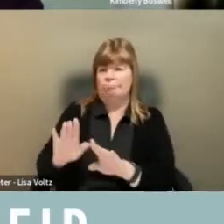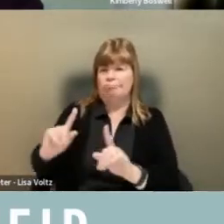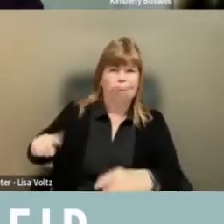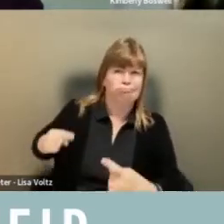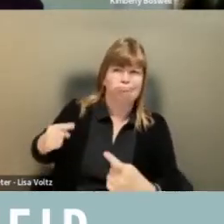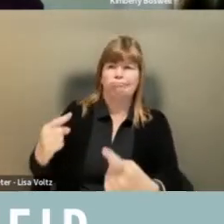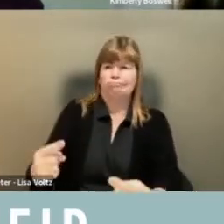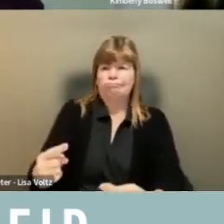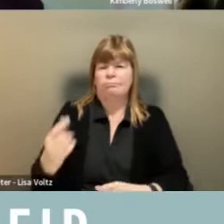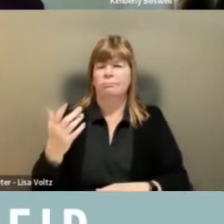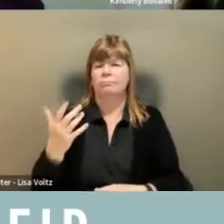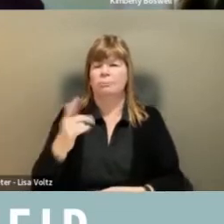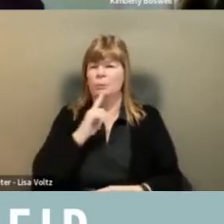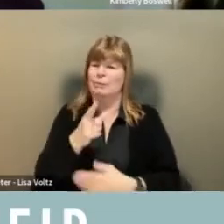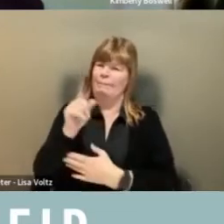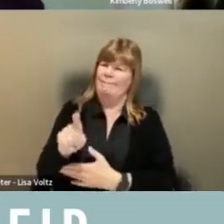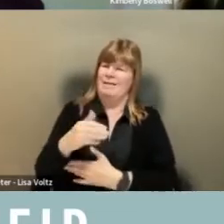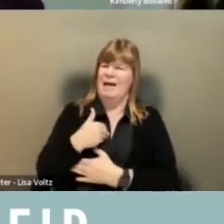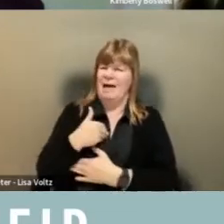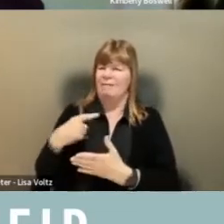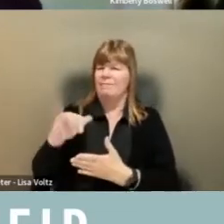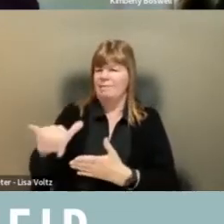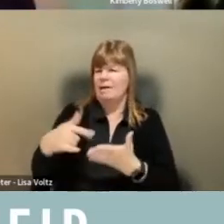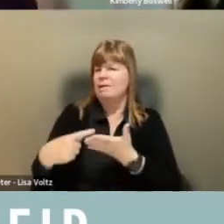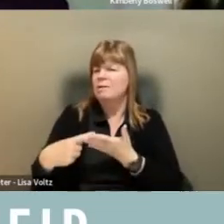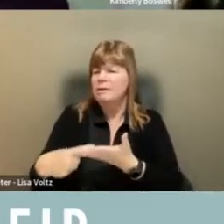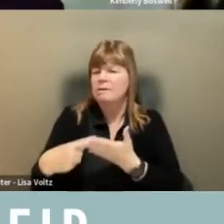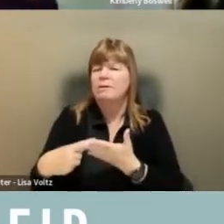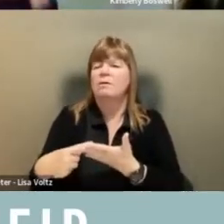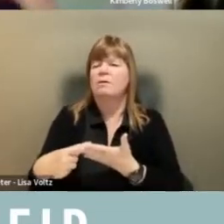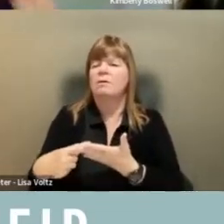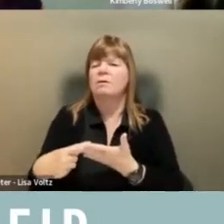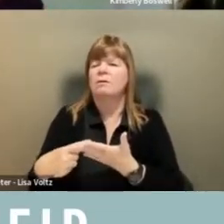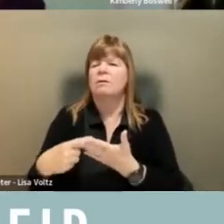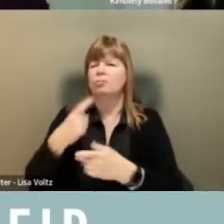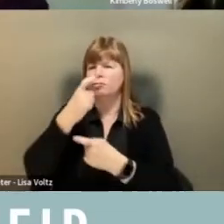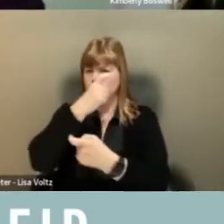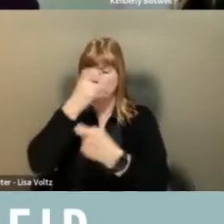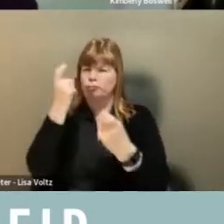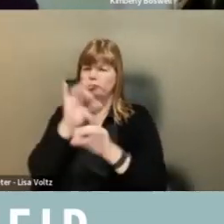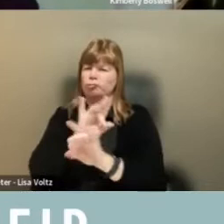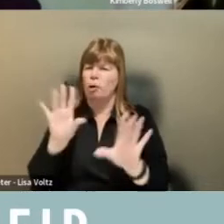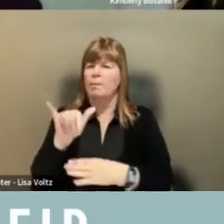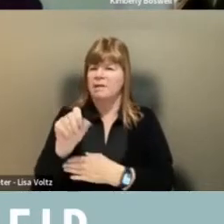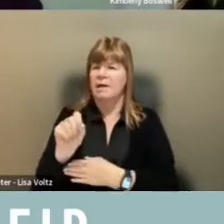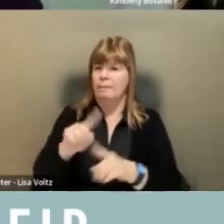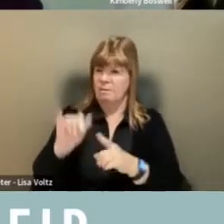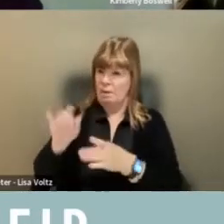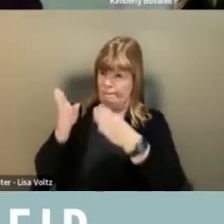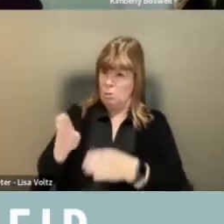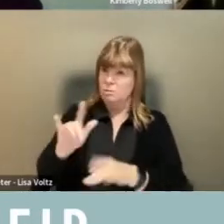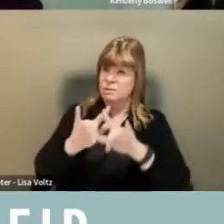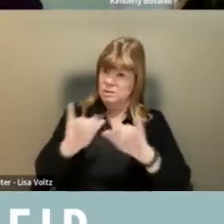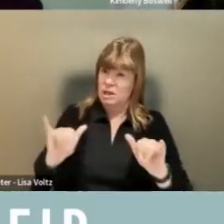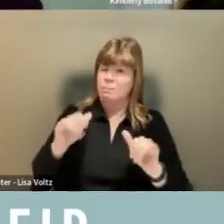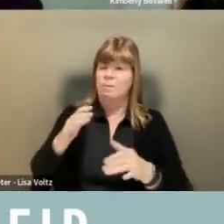because you really do need to have a conversation of it's trauma, but did that individual also experience some